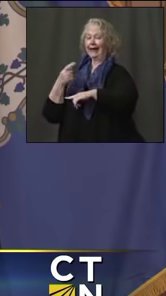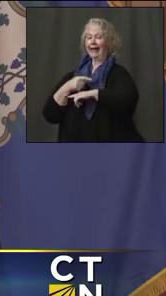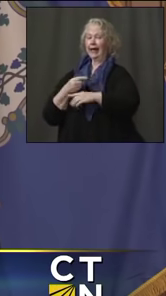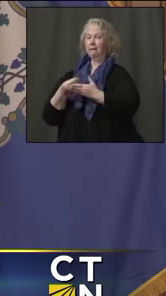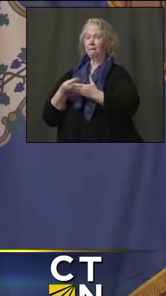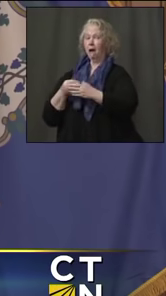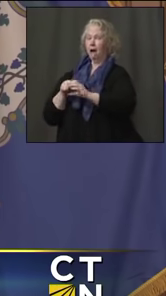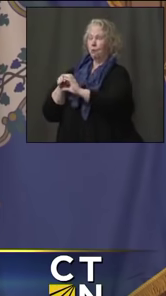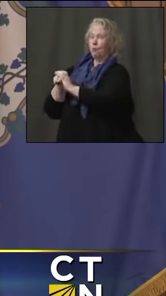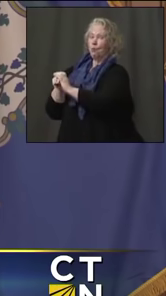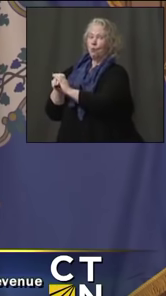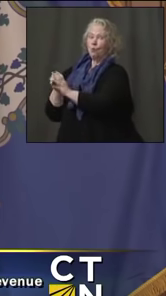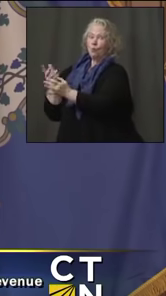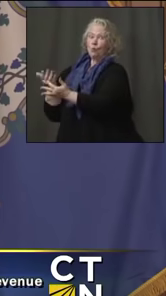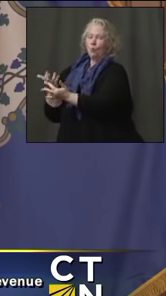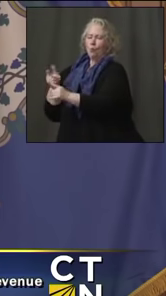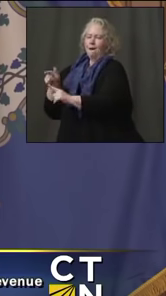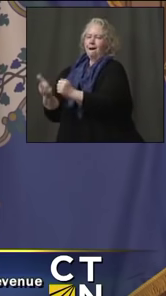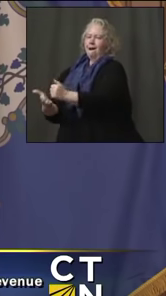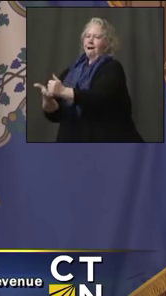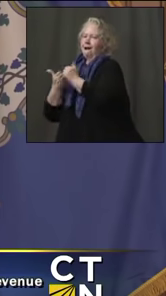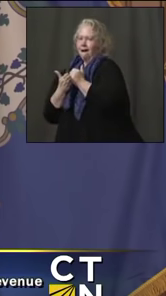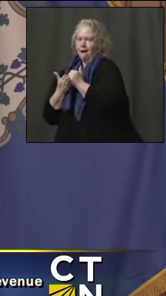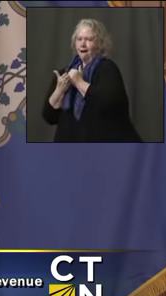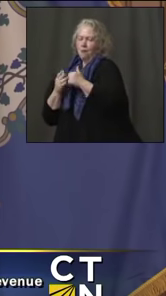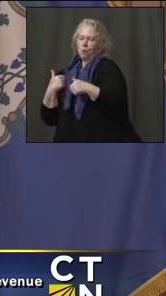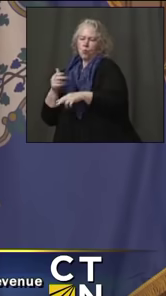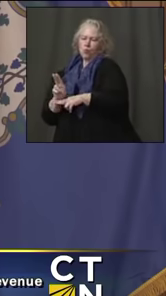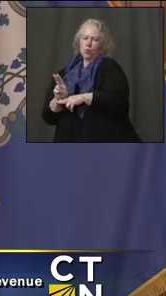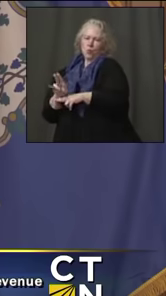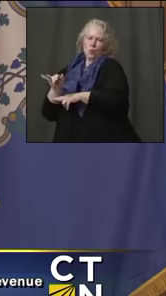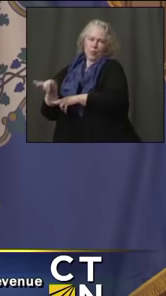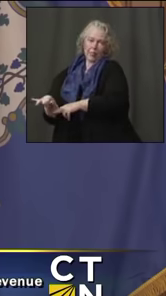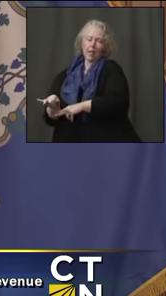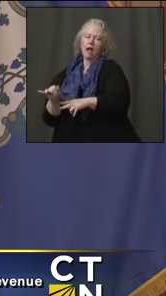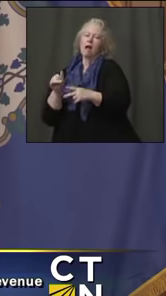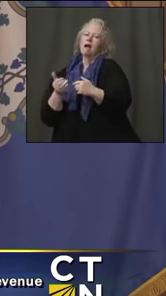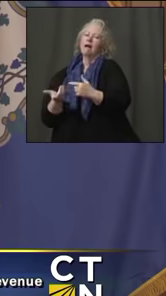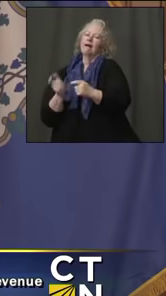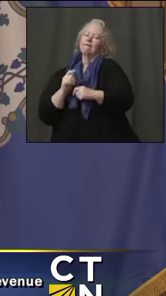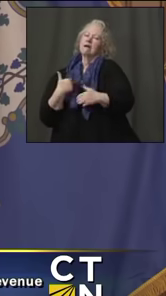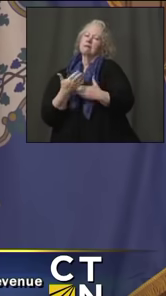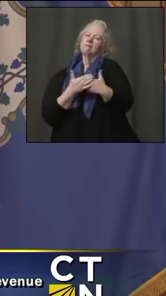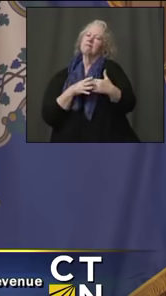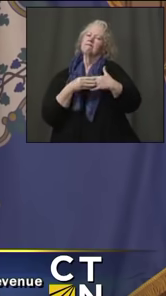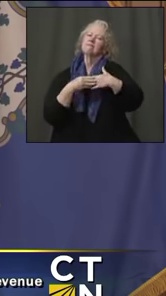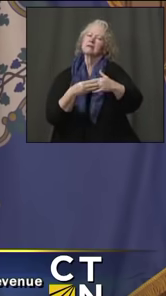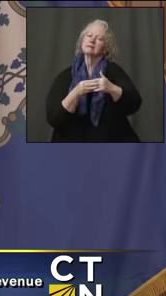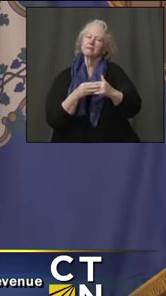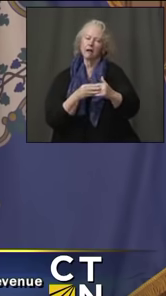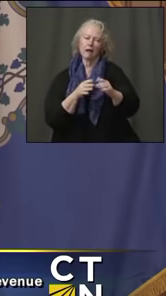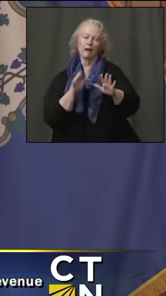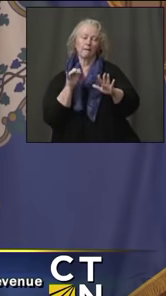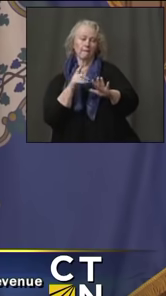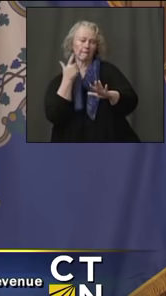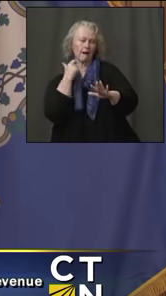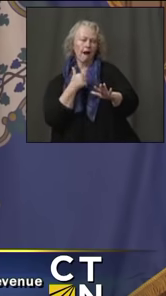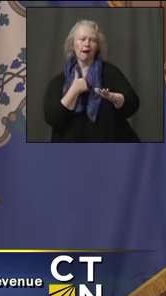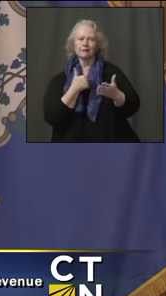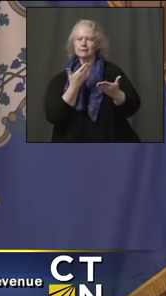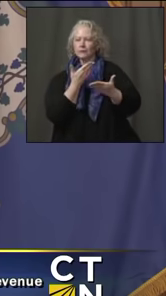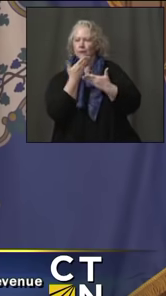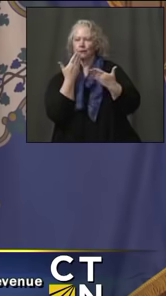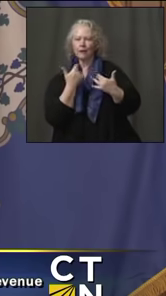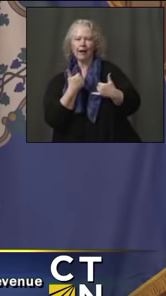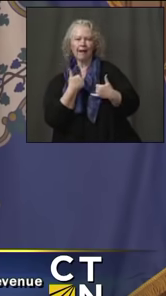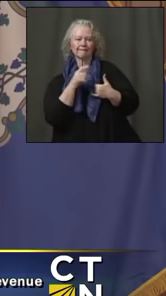us to power through the end of this fiscal year. It gave us a lot of flexibility in terms of putting off some of the tax revenues to give you more